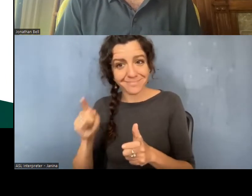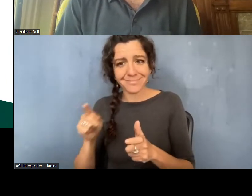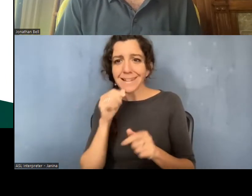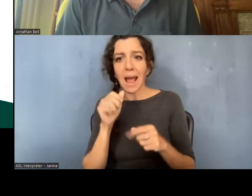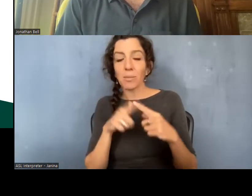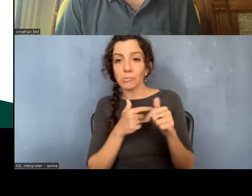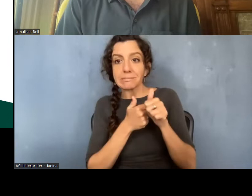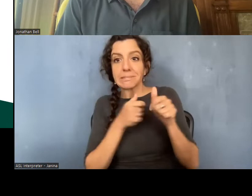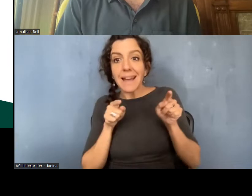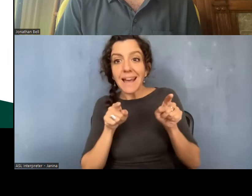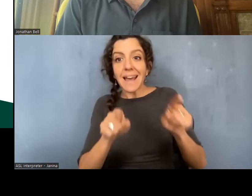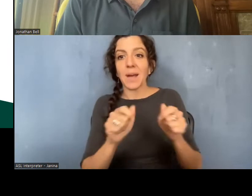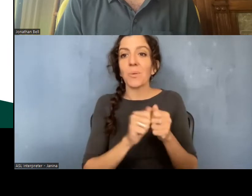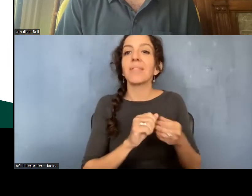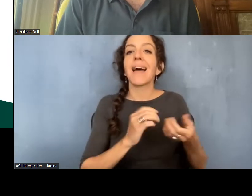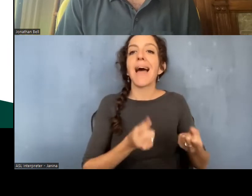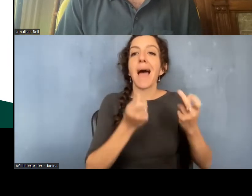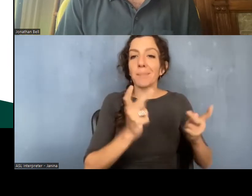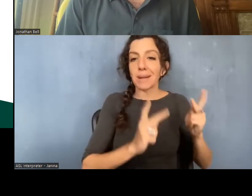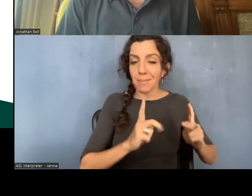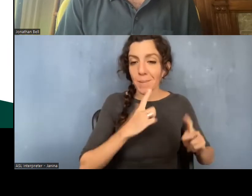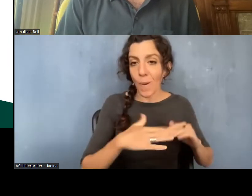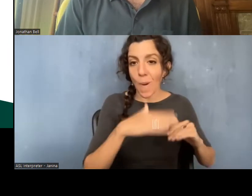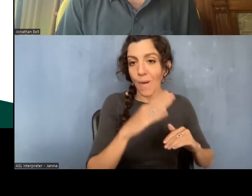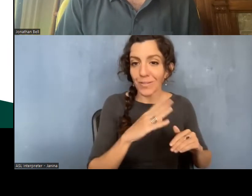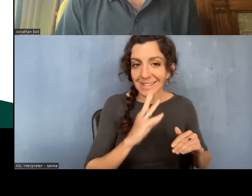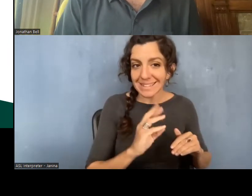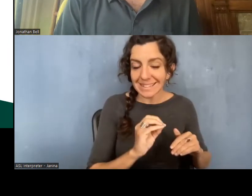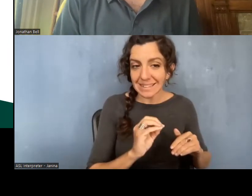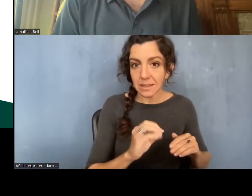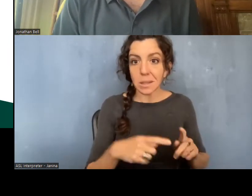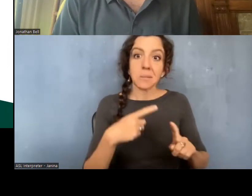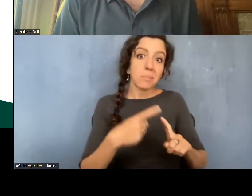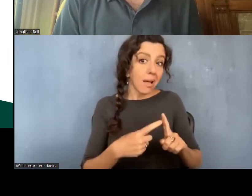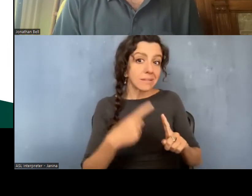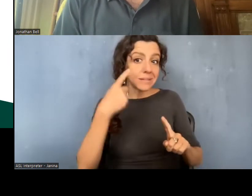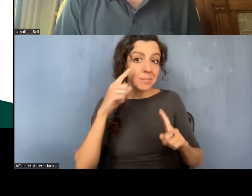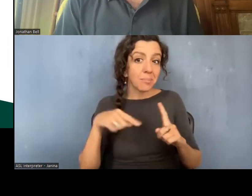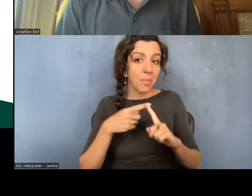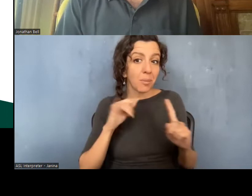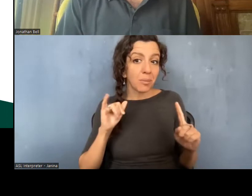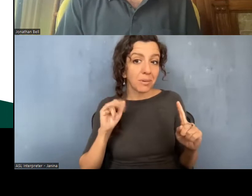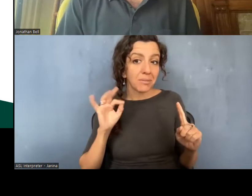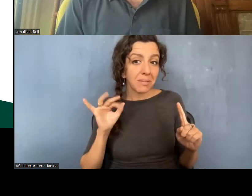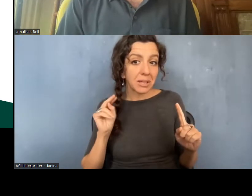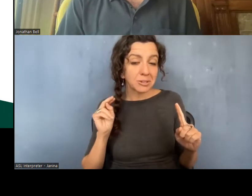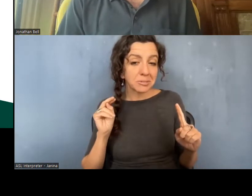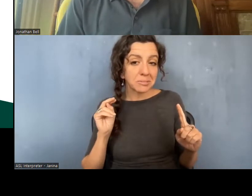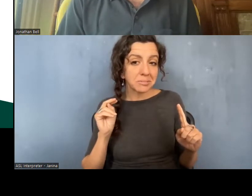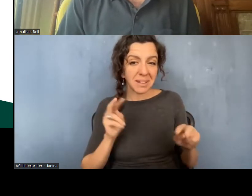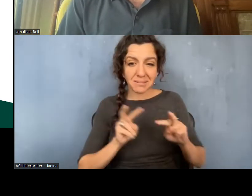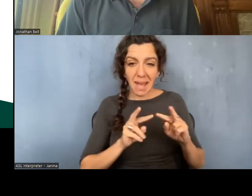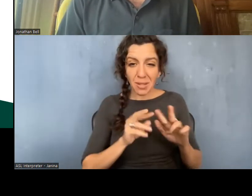in the number of adults over the age of 60. And when you take inflation into account, funding in